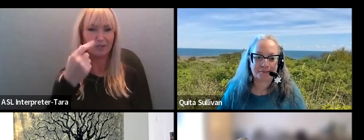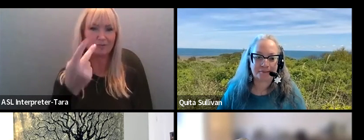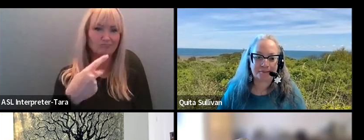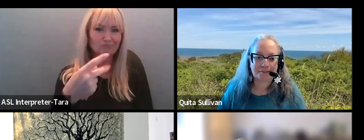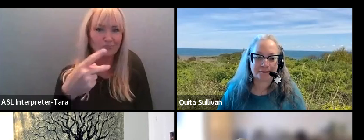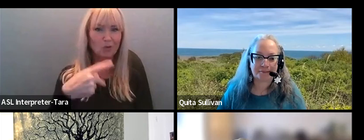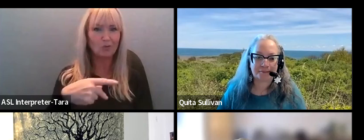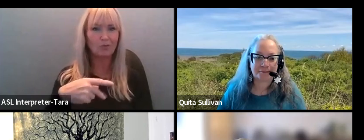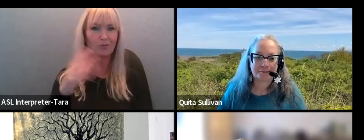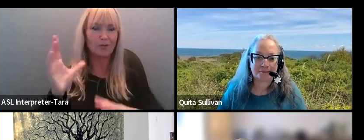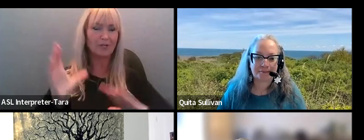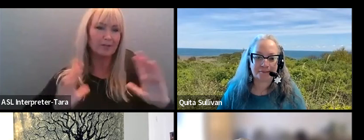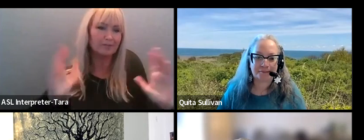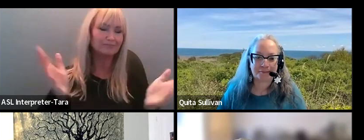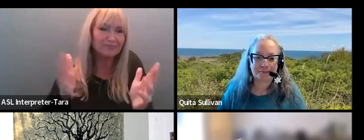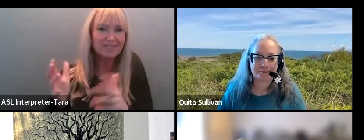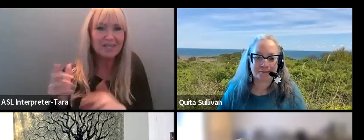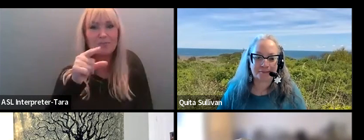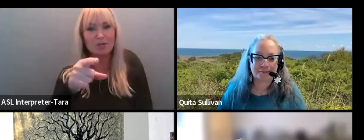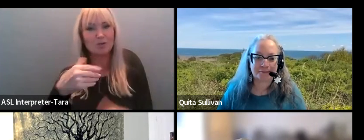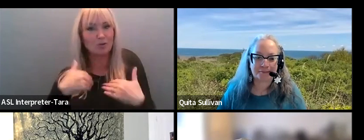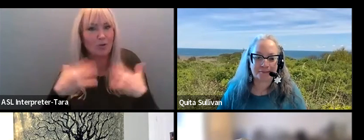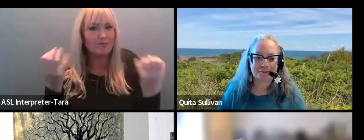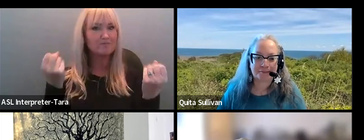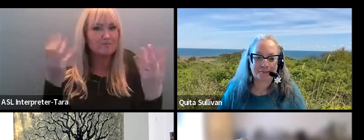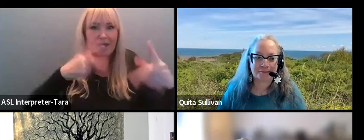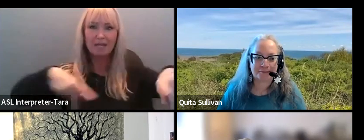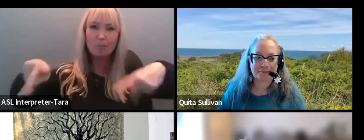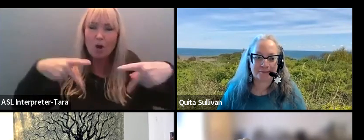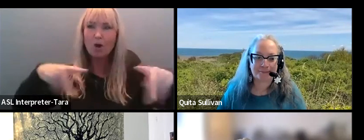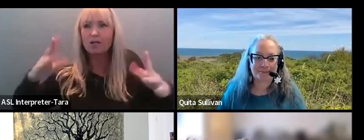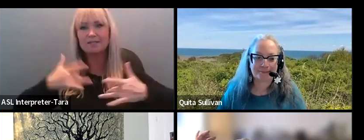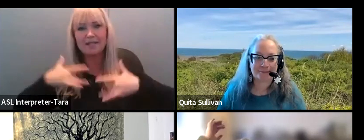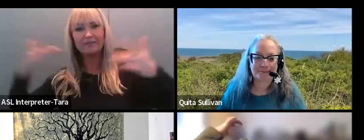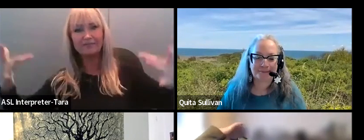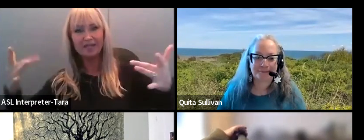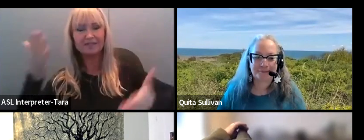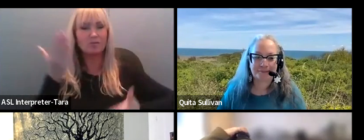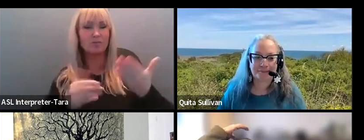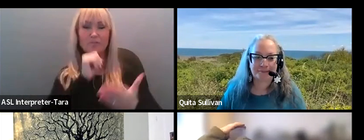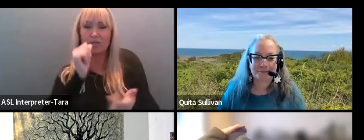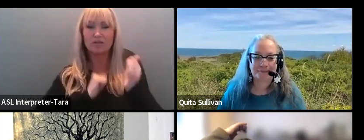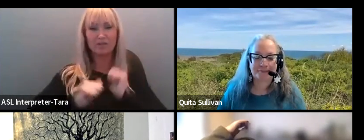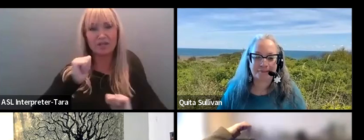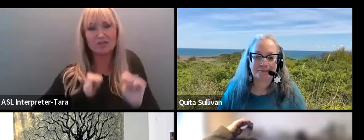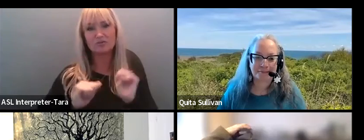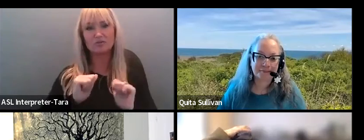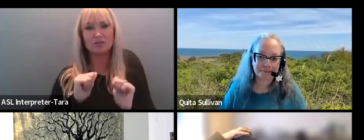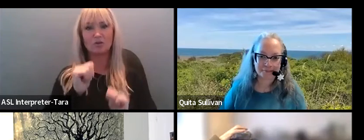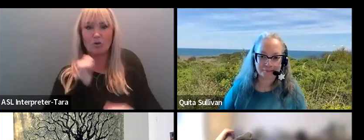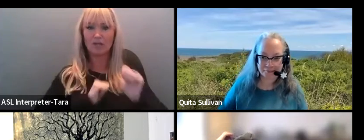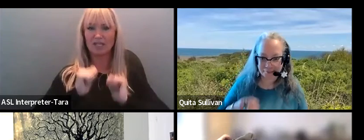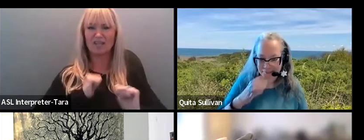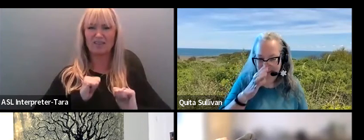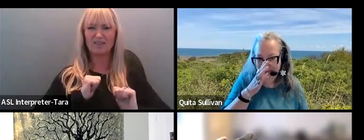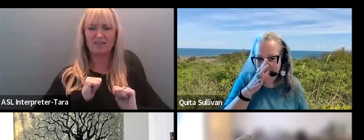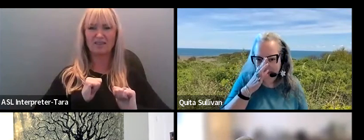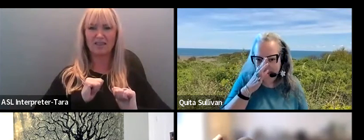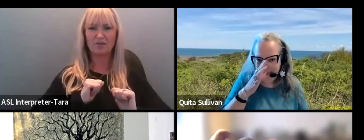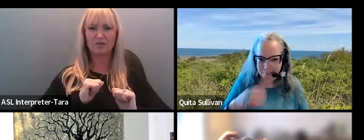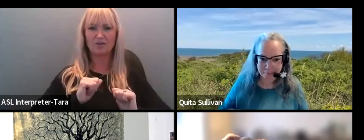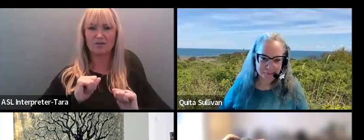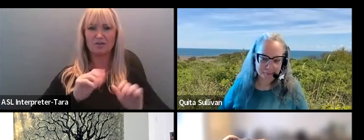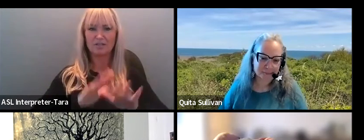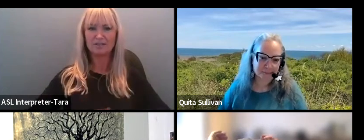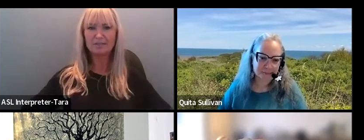you do, you know, you throw a lot of parties, you throw different kinds of events that are not necessarily theatrical or in a theater type space. So can you talk